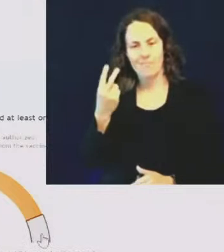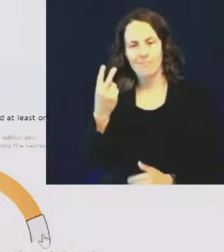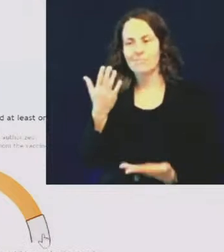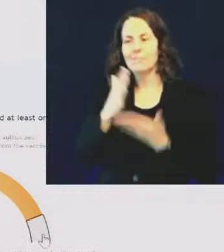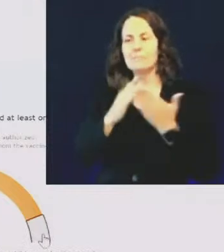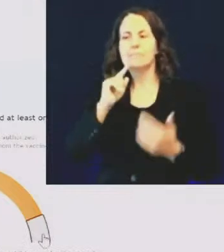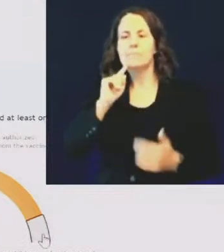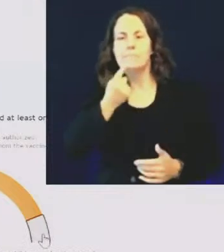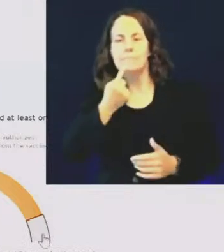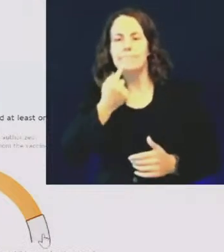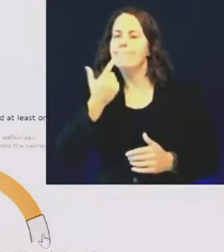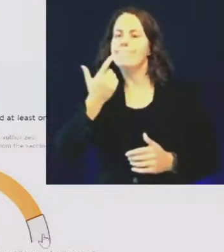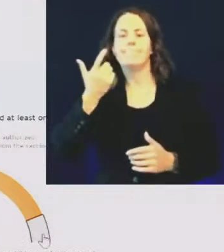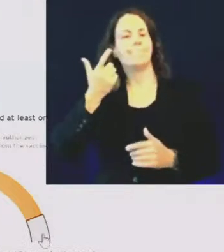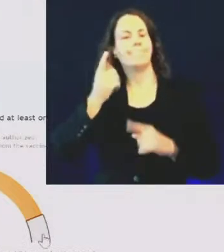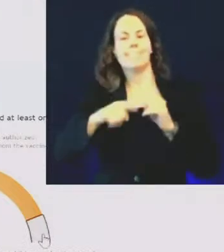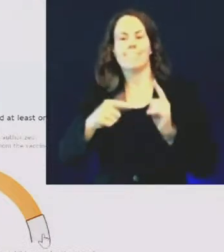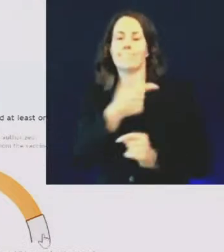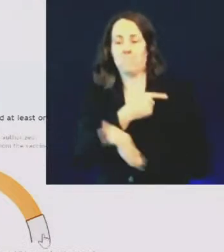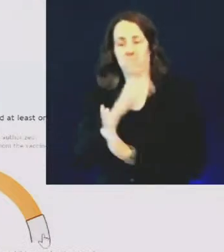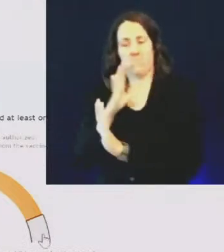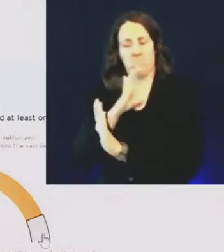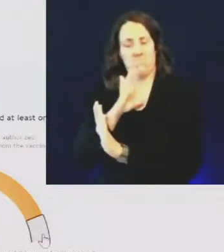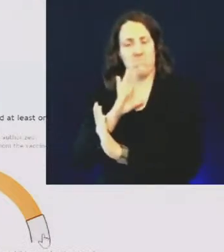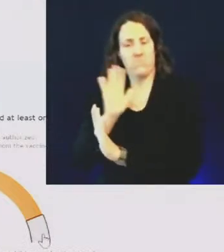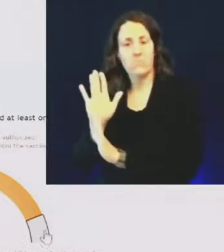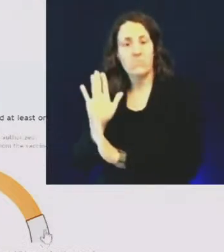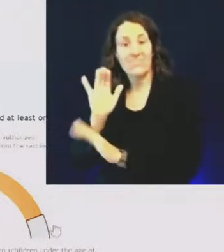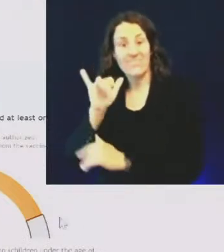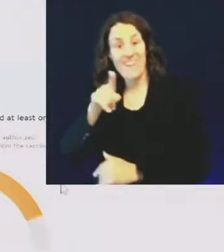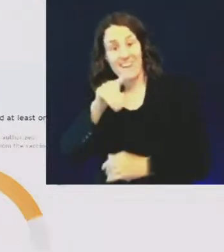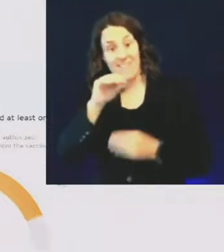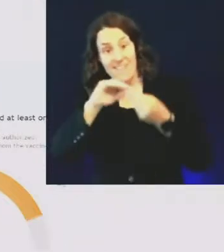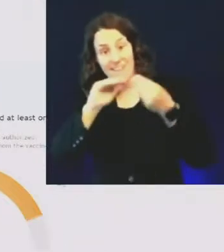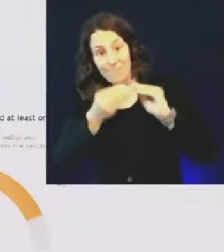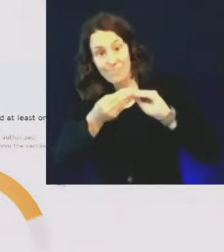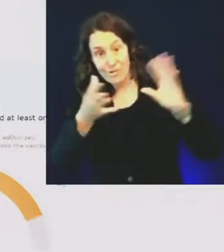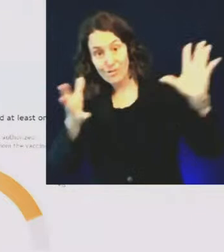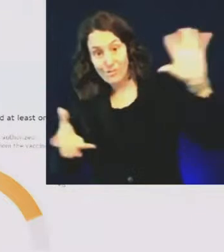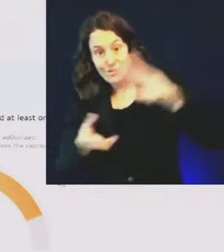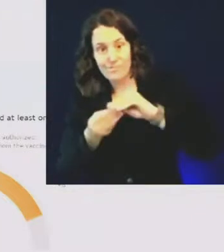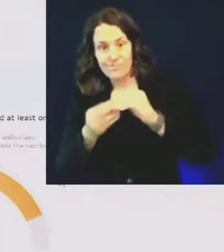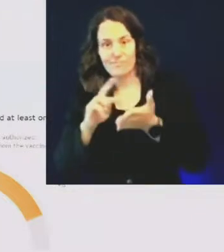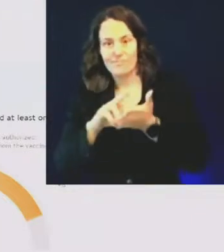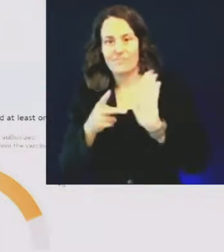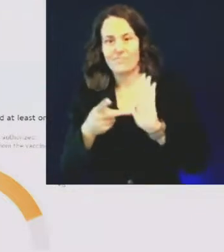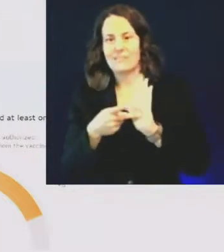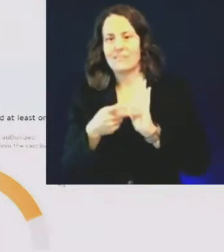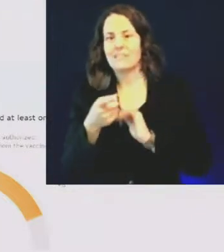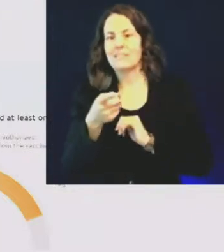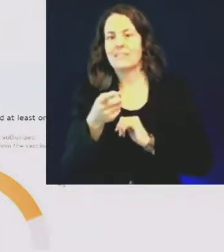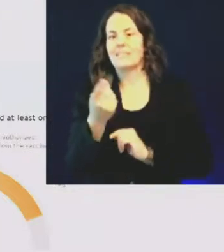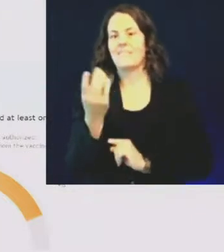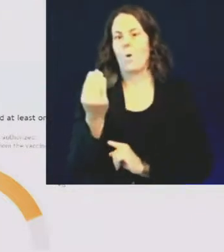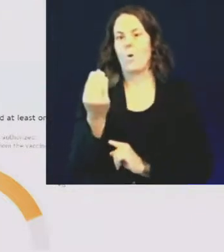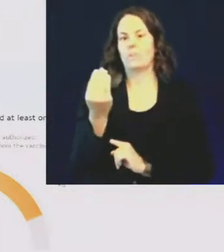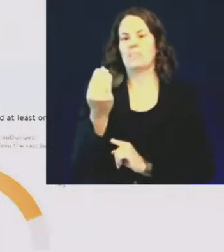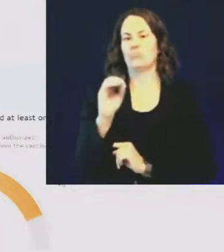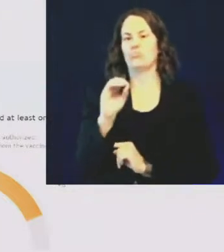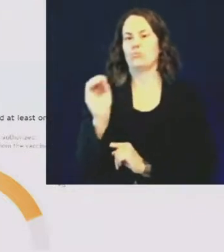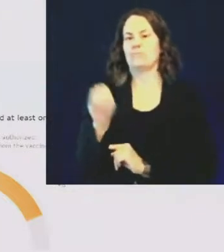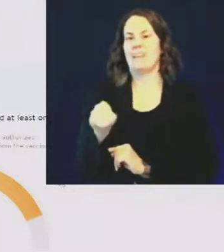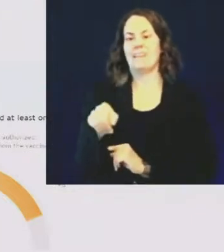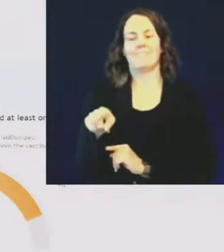gray bar. And it's approximately 14% of the state cannot yet receive